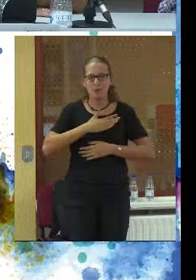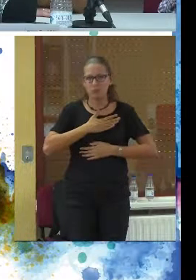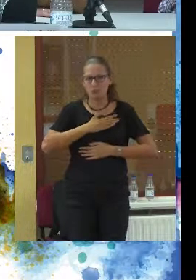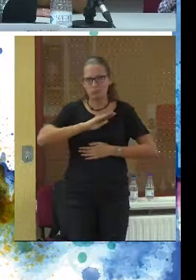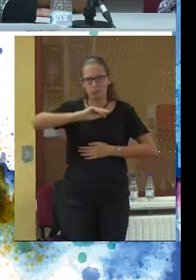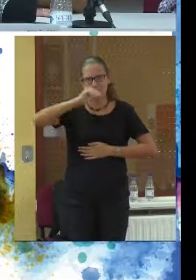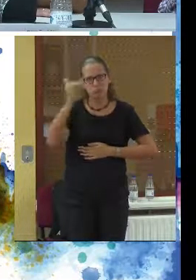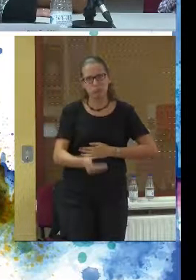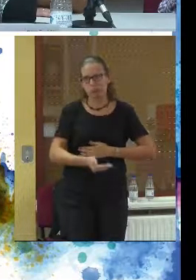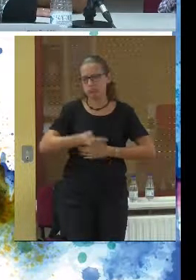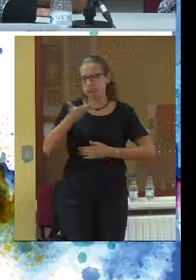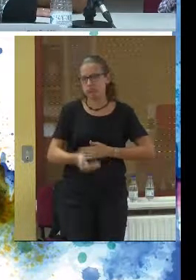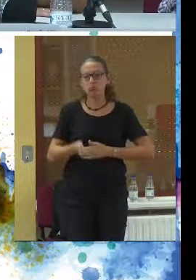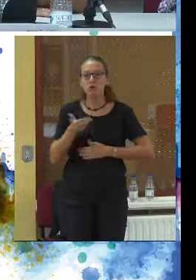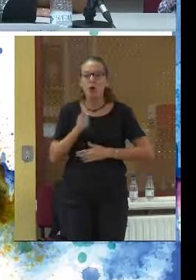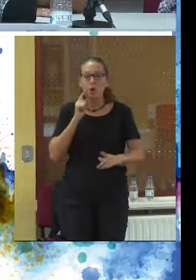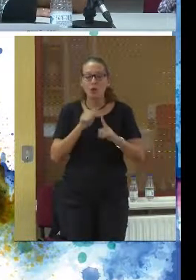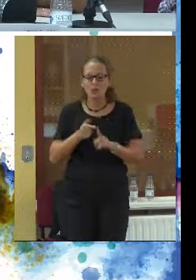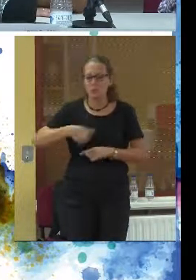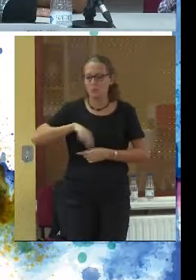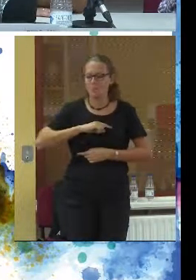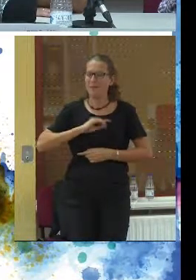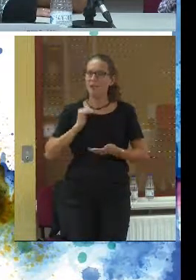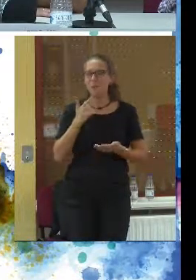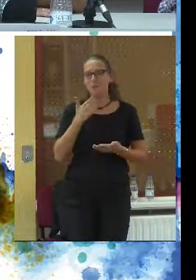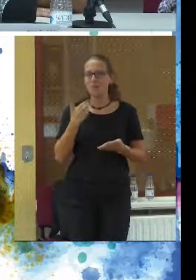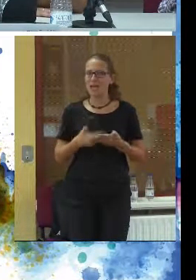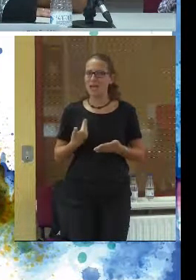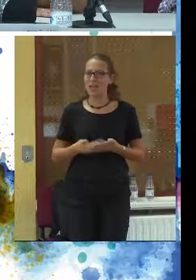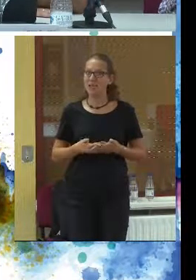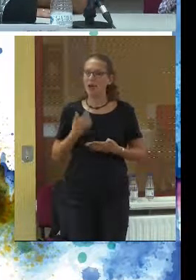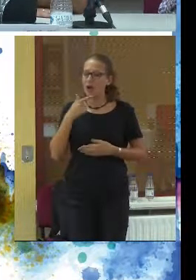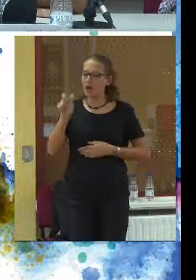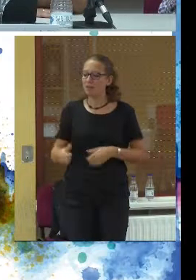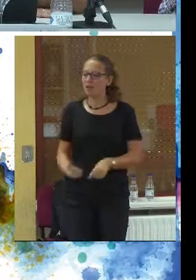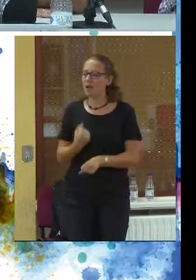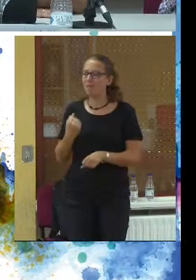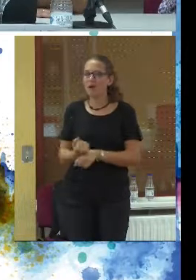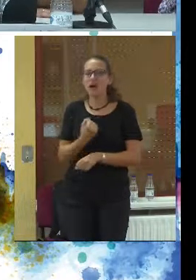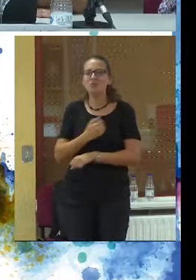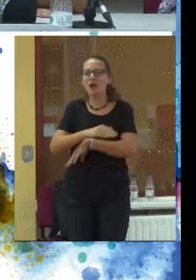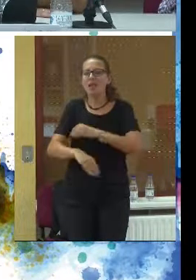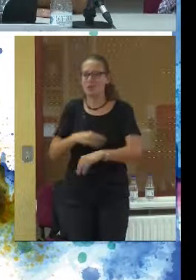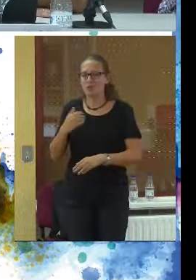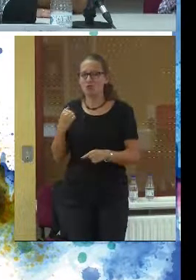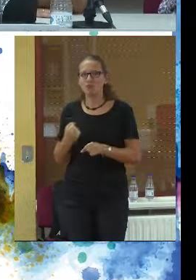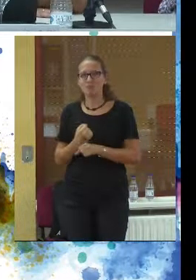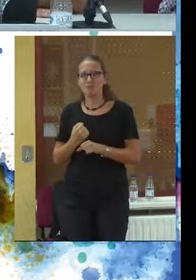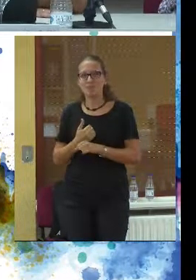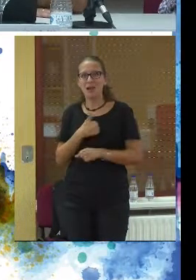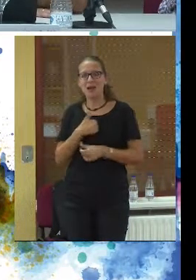extremely relevant to us in order to make sure that employees are carrying out their tasks